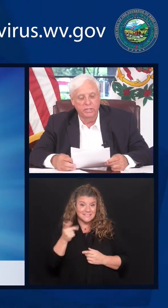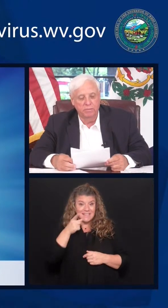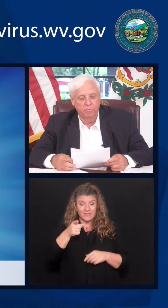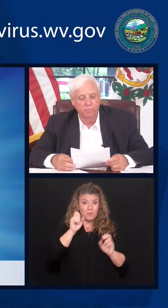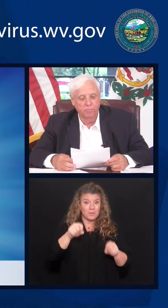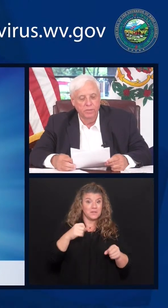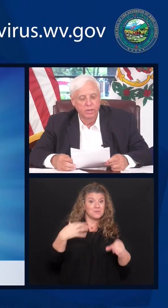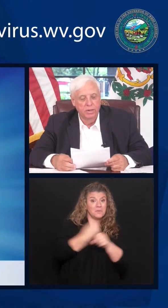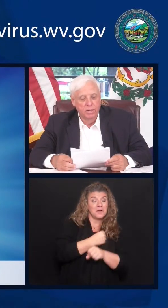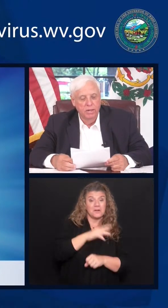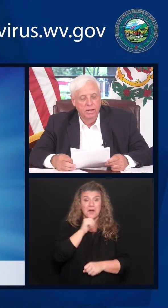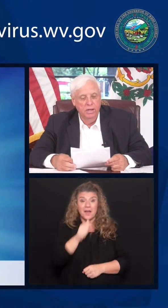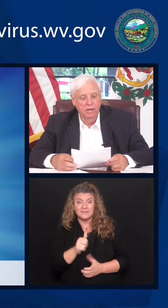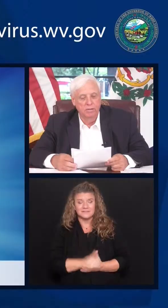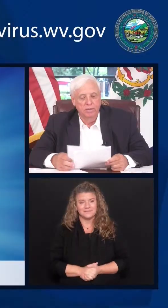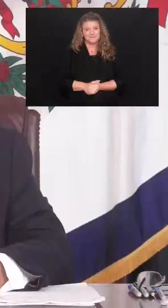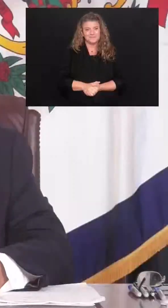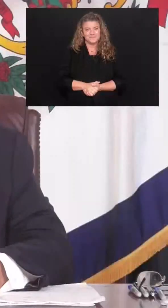to win.